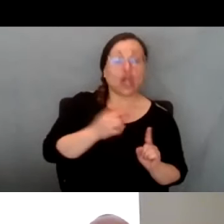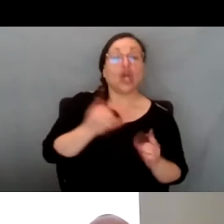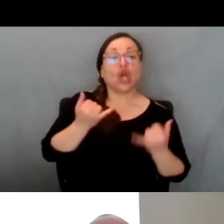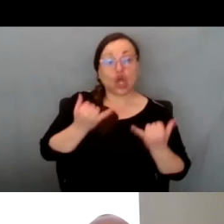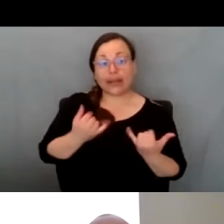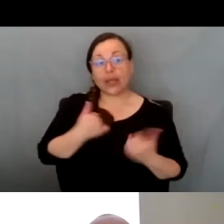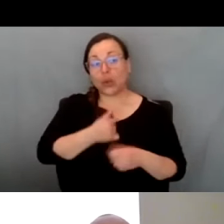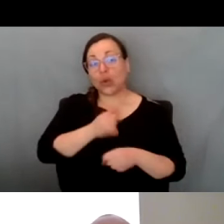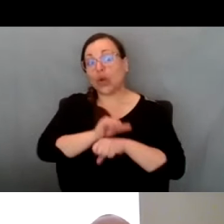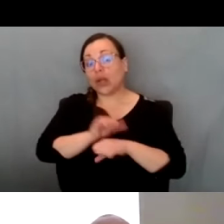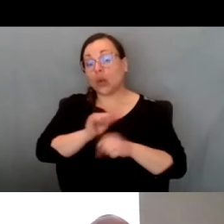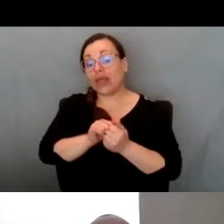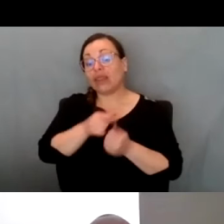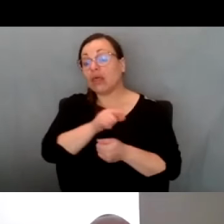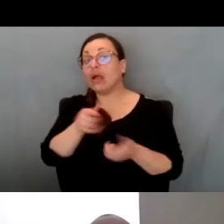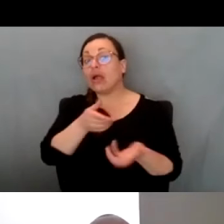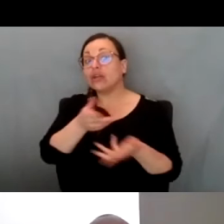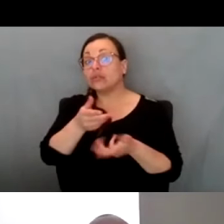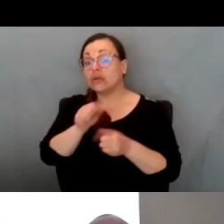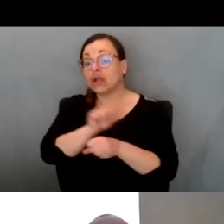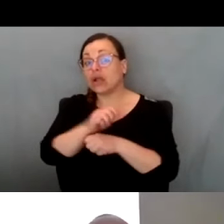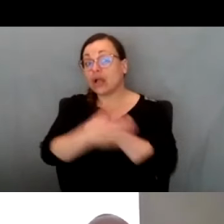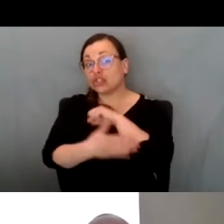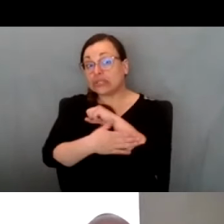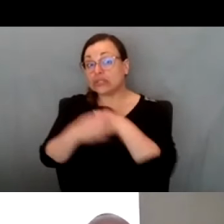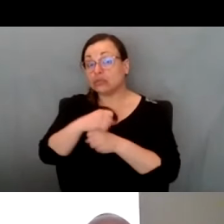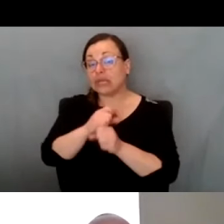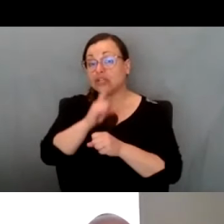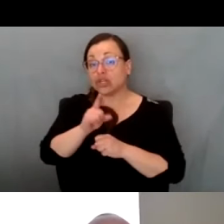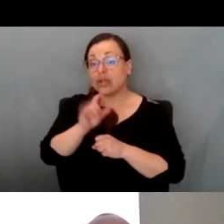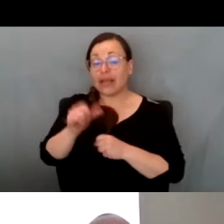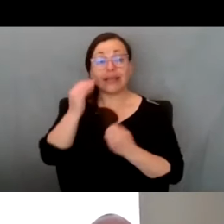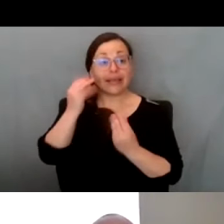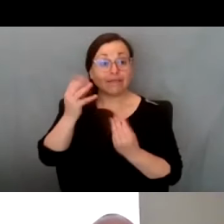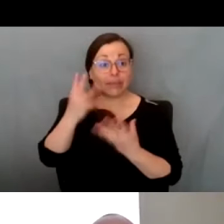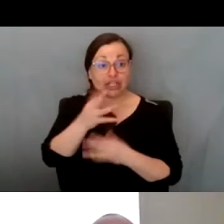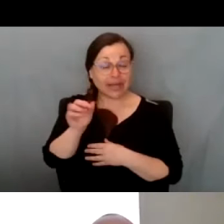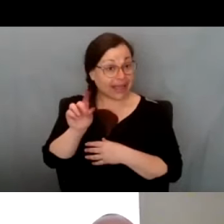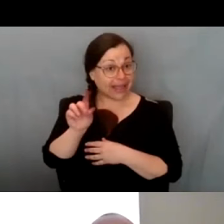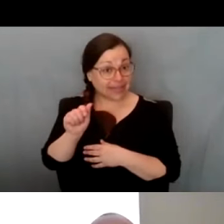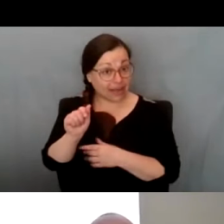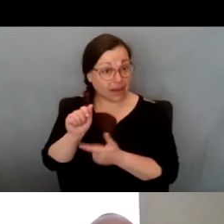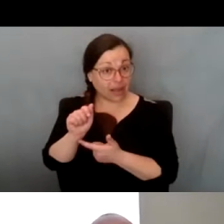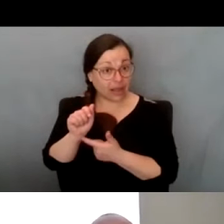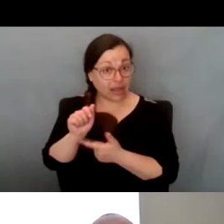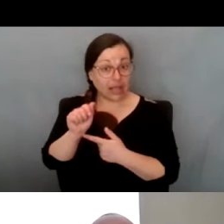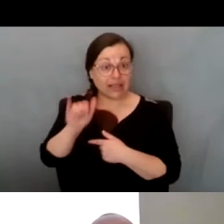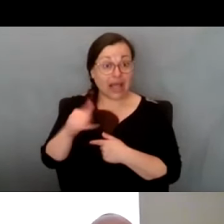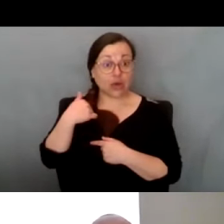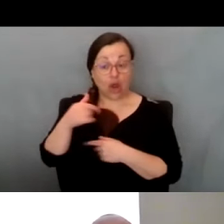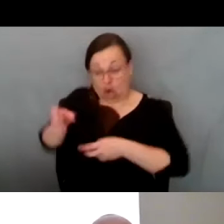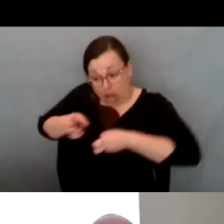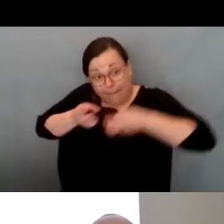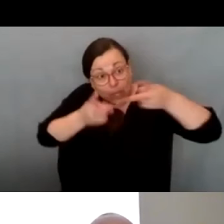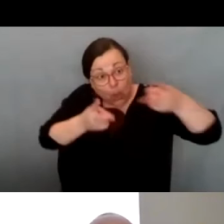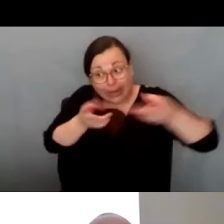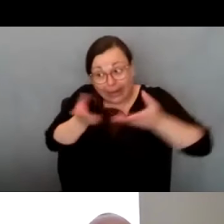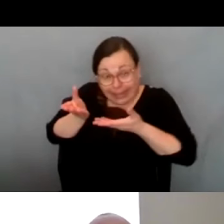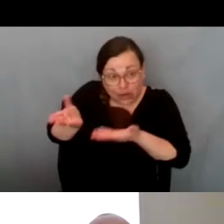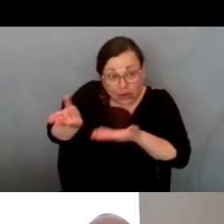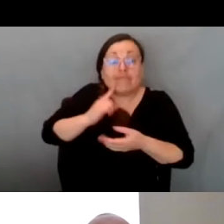with countries to make sure that the information and the data that is uploaded in the tool